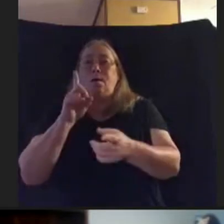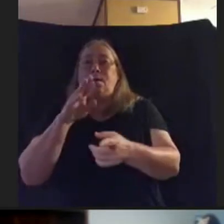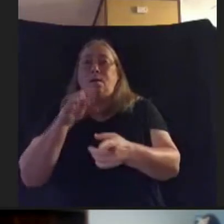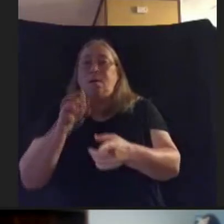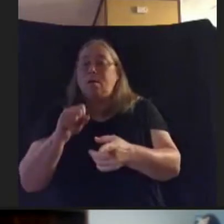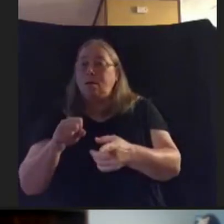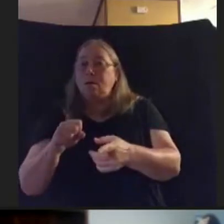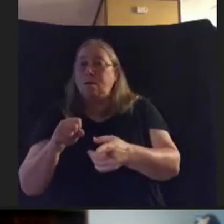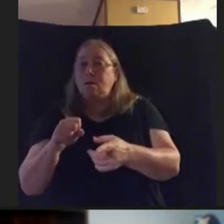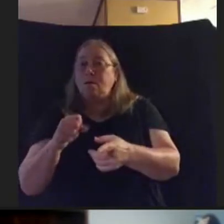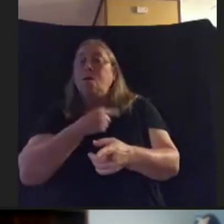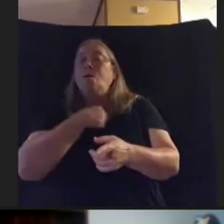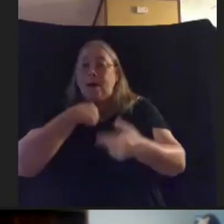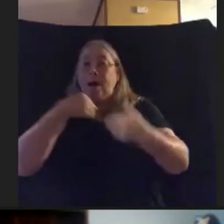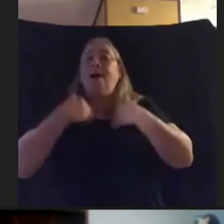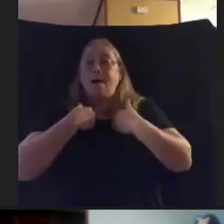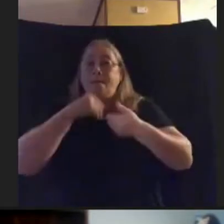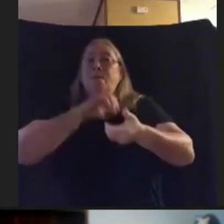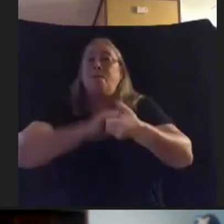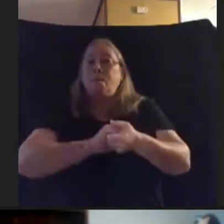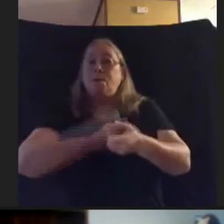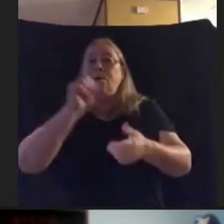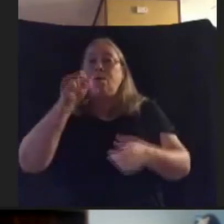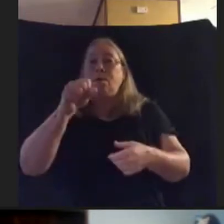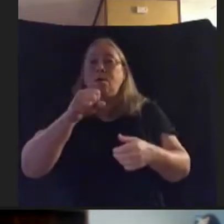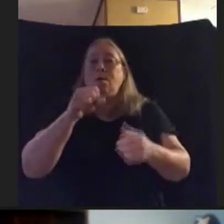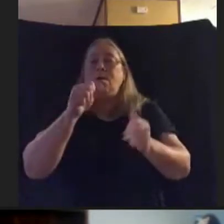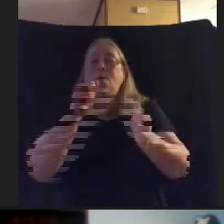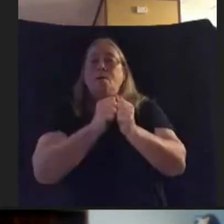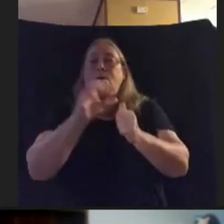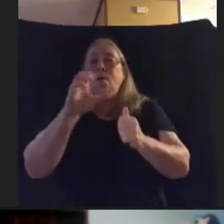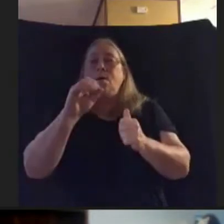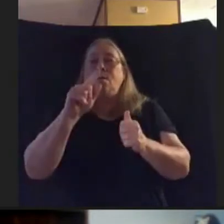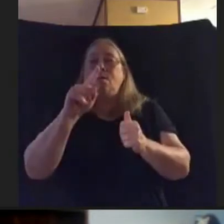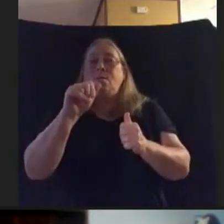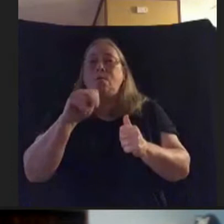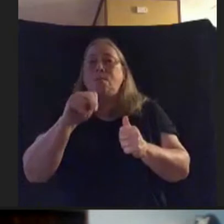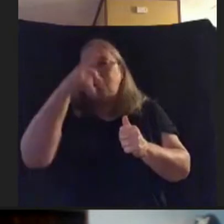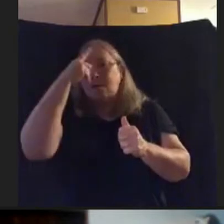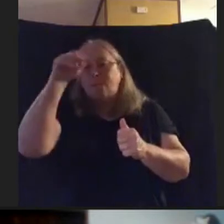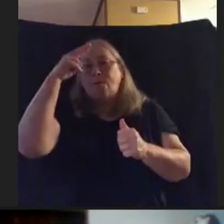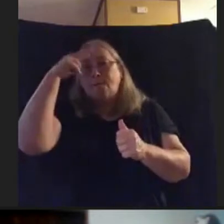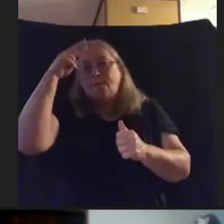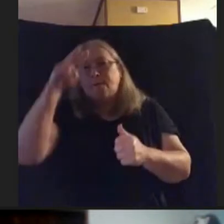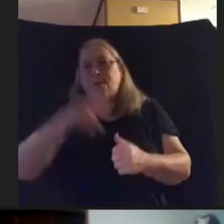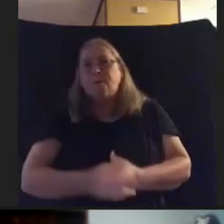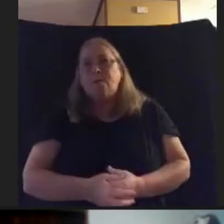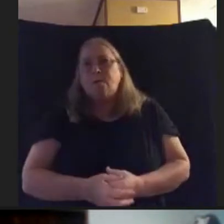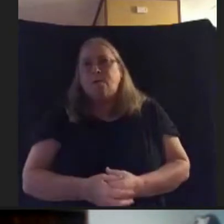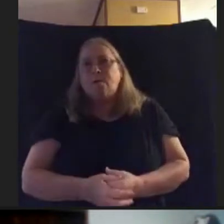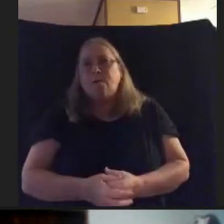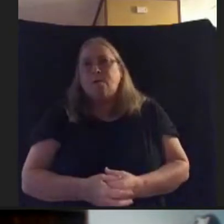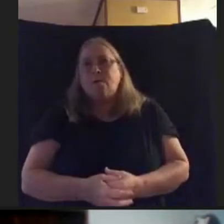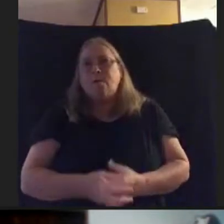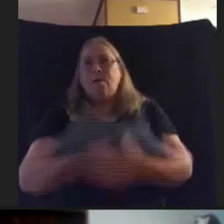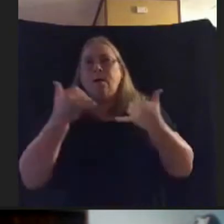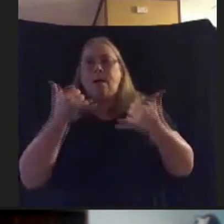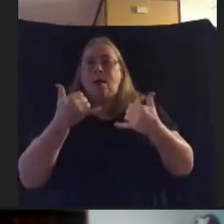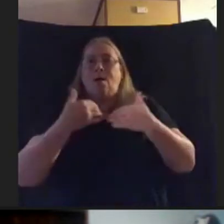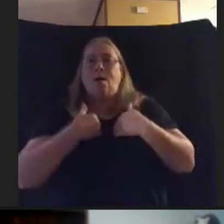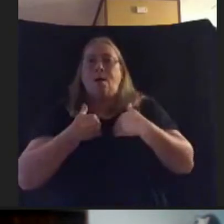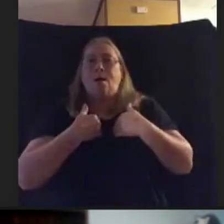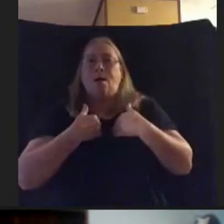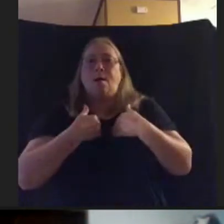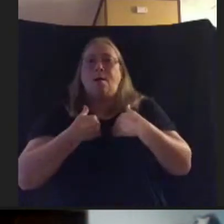ongoing partnership with a coalition of Hispanic groups and leaders, and actually either this evening or next week, we do have another call with